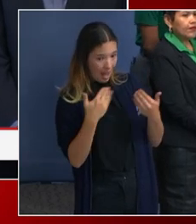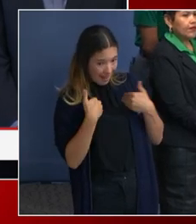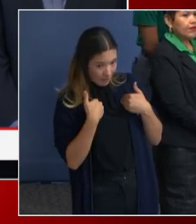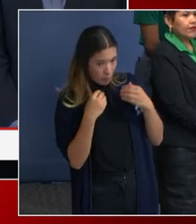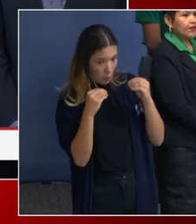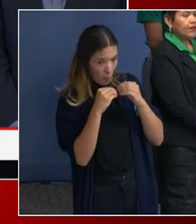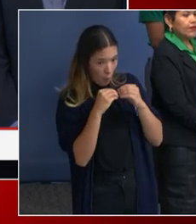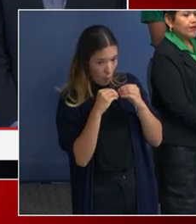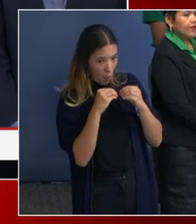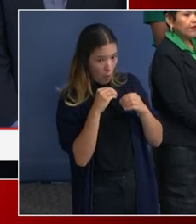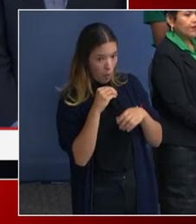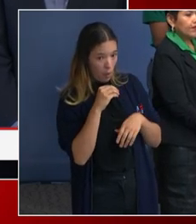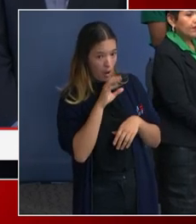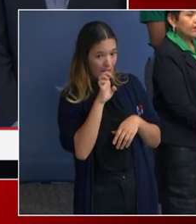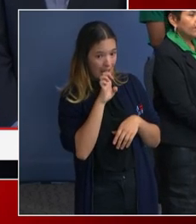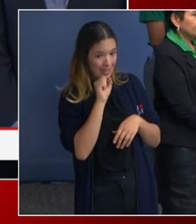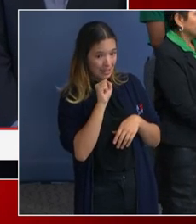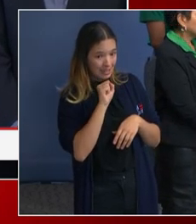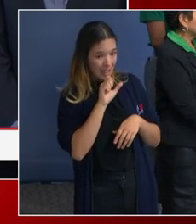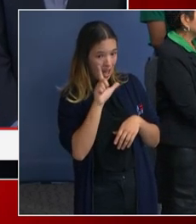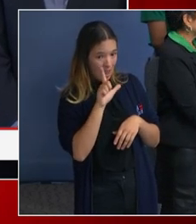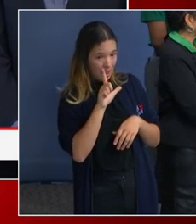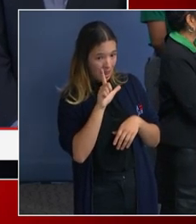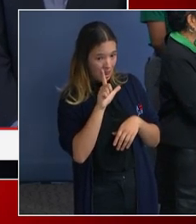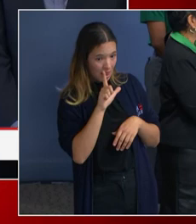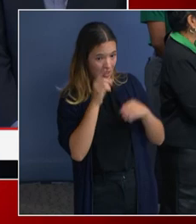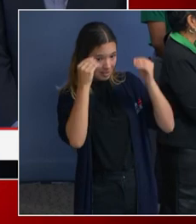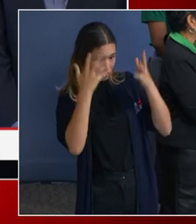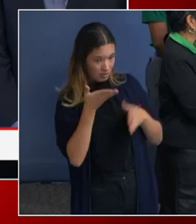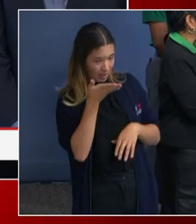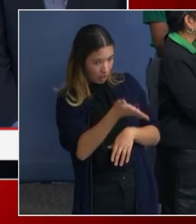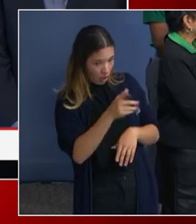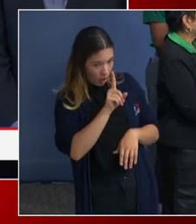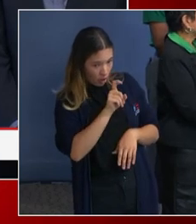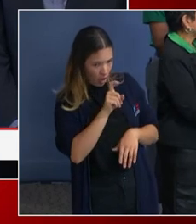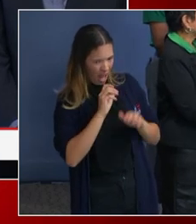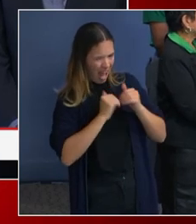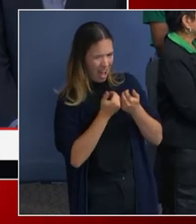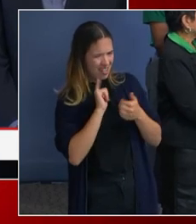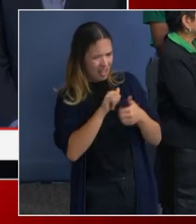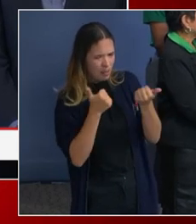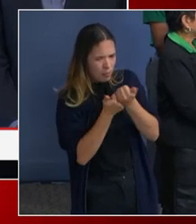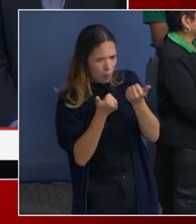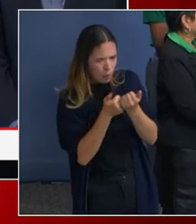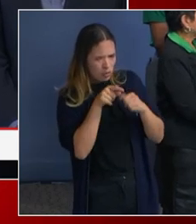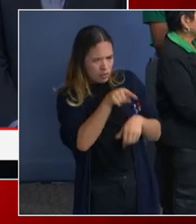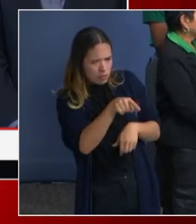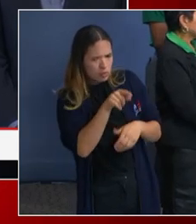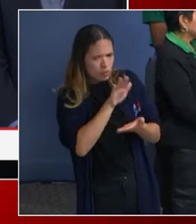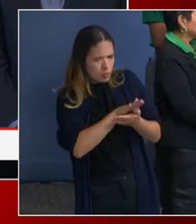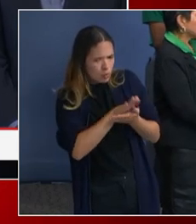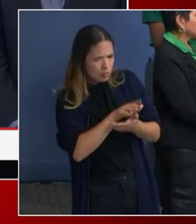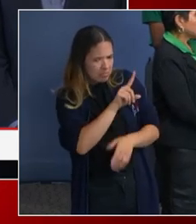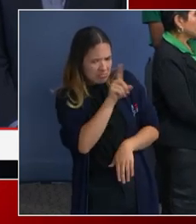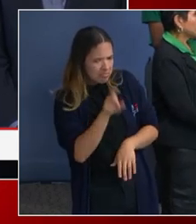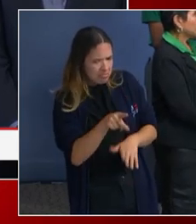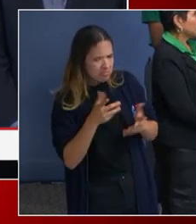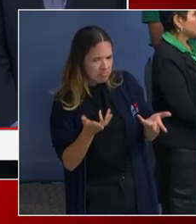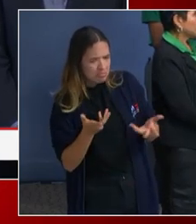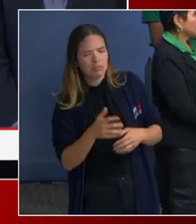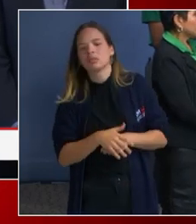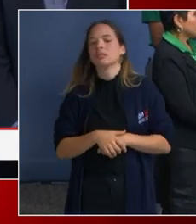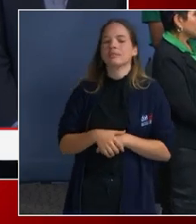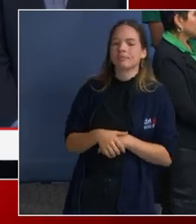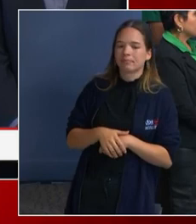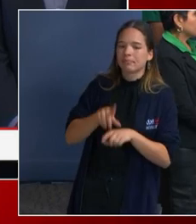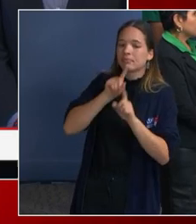other supports are those students going to receive once at school? Our students, regardless of whether they are coming from the